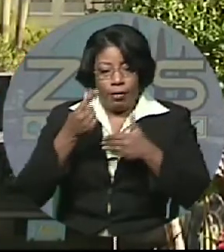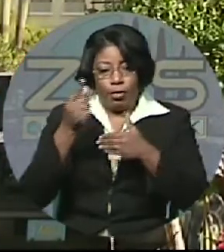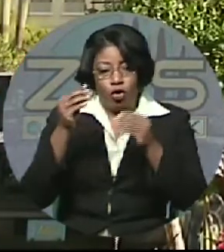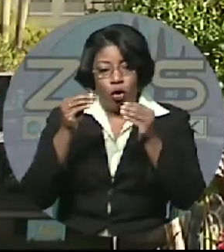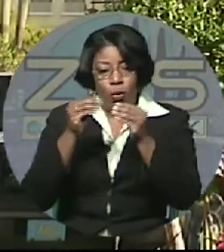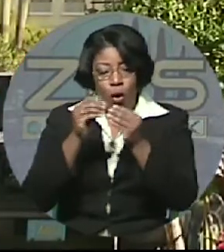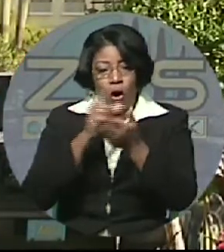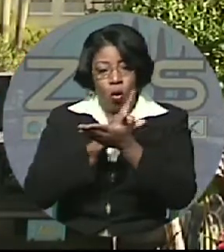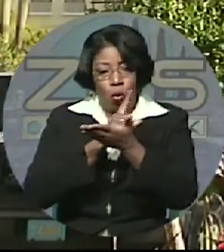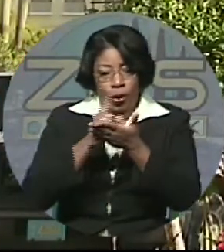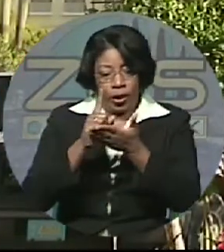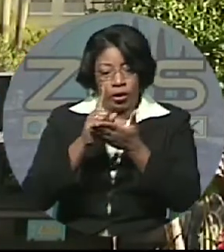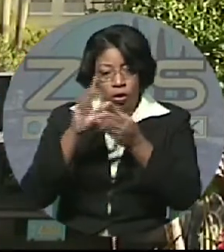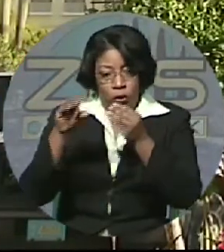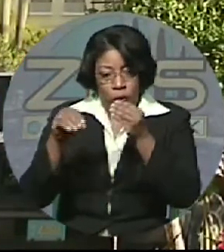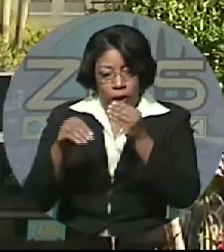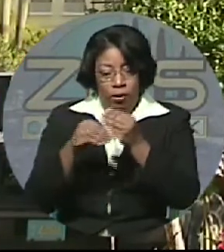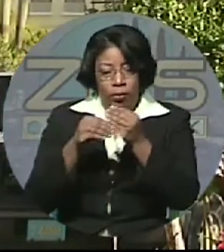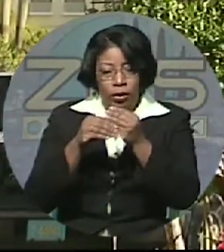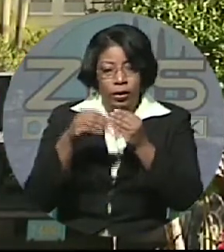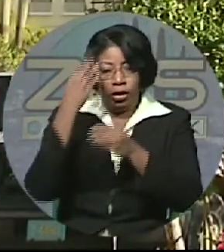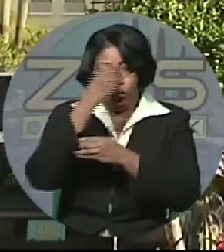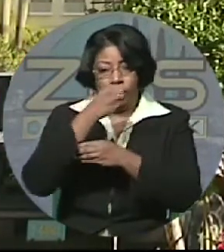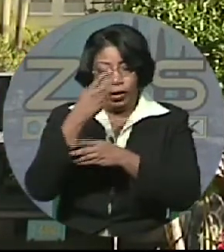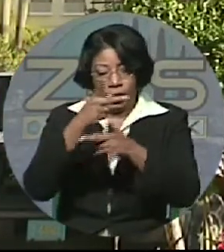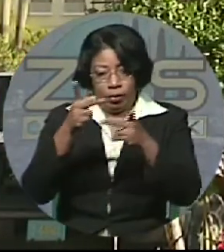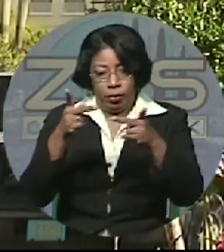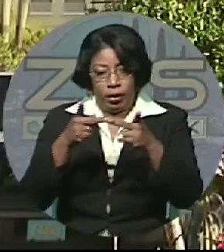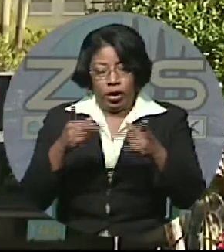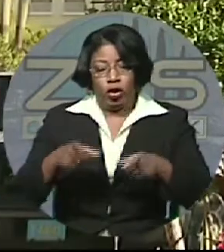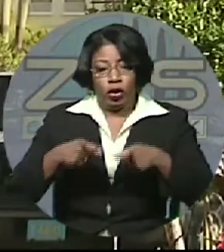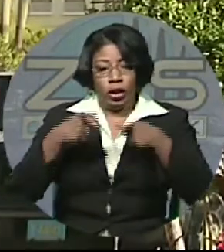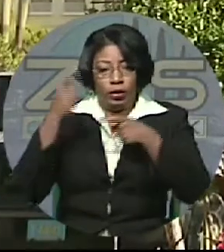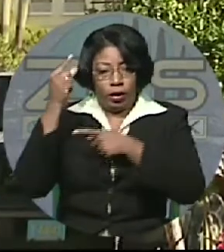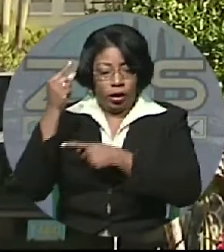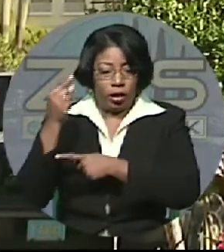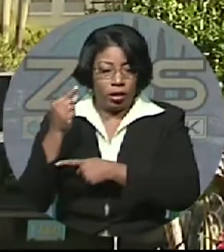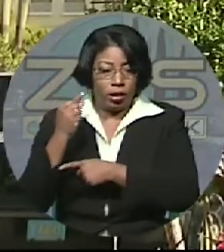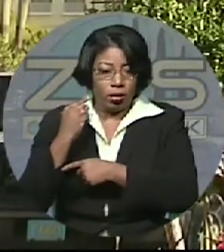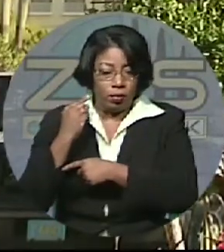the added touch onto that service to ensure that they give the customer the wow